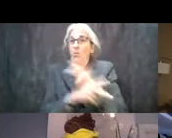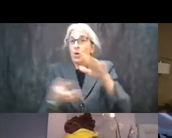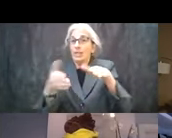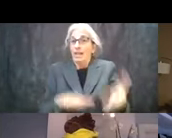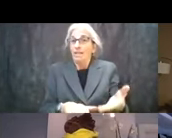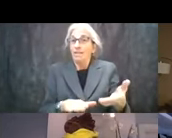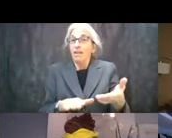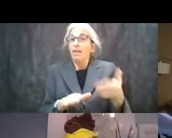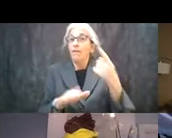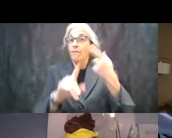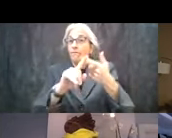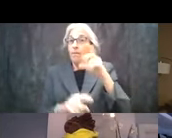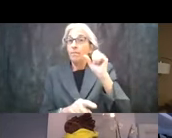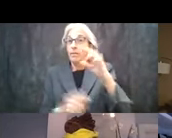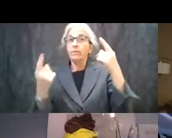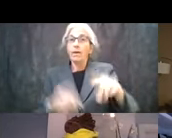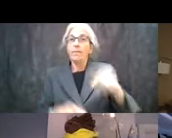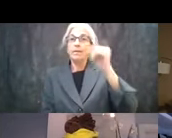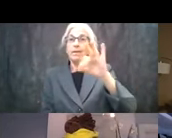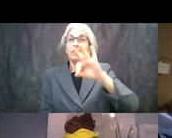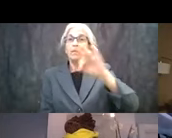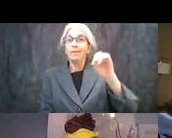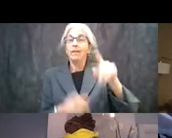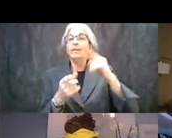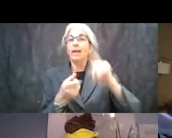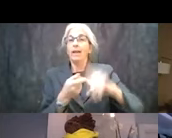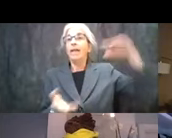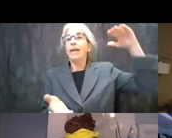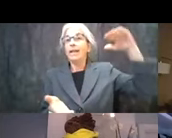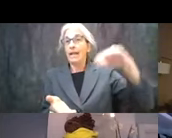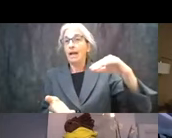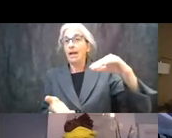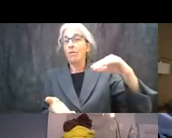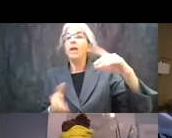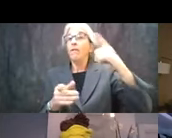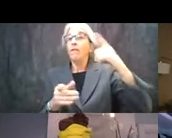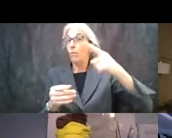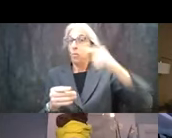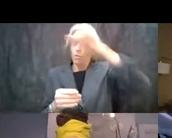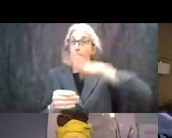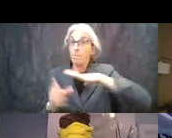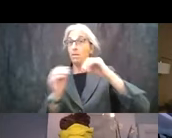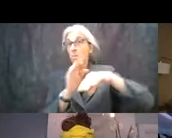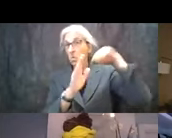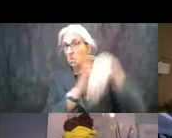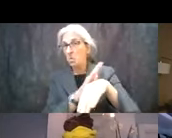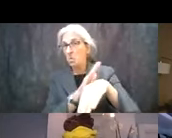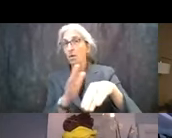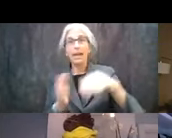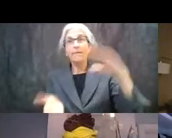men, it drops pretty fast and accelerating in recent years. And for women, not quite as fast, but also accelerating in recent years.